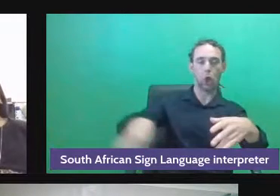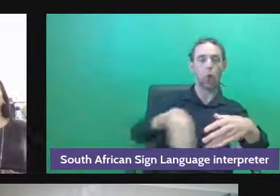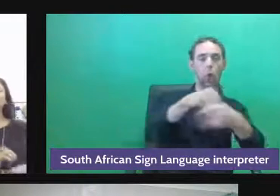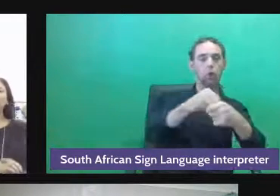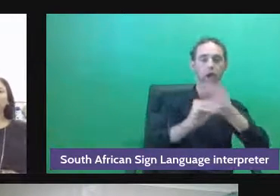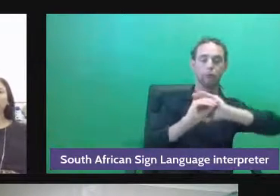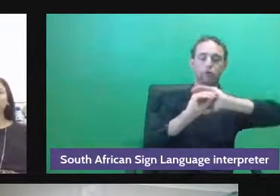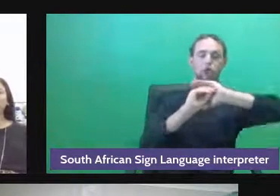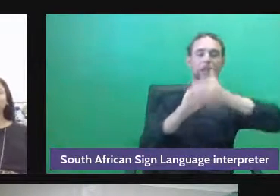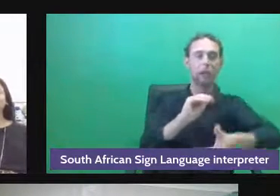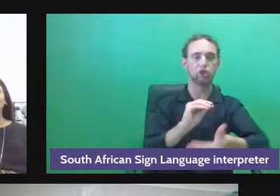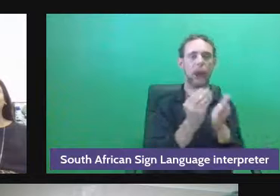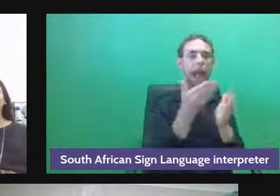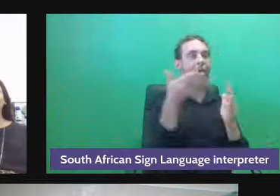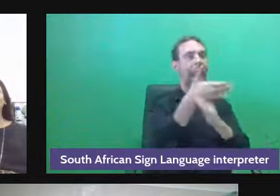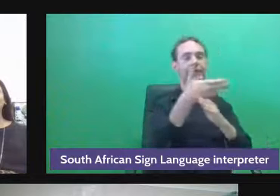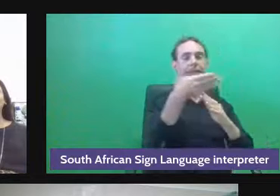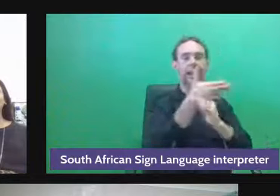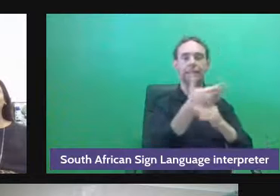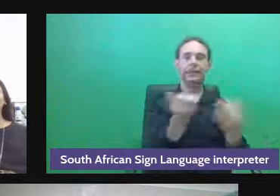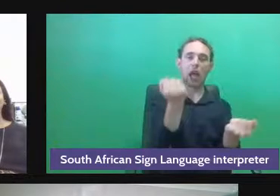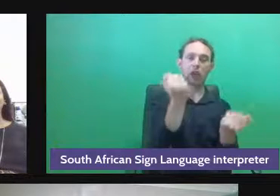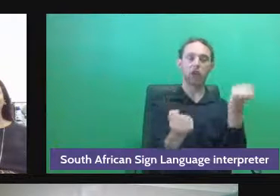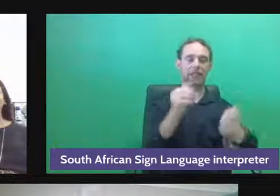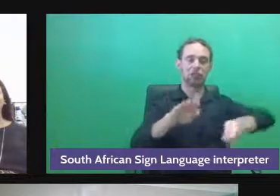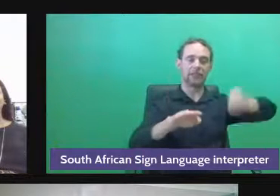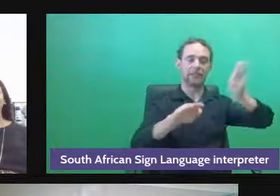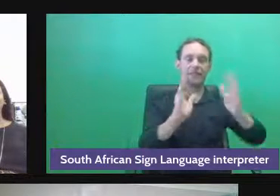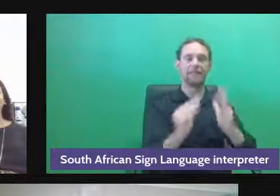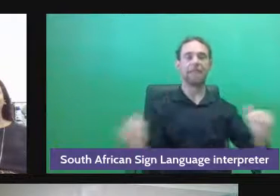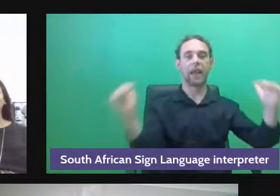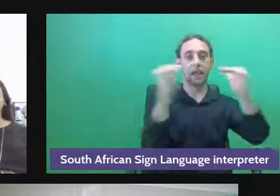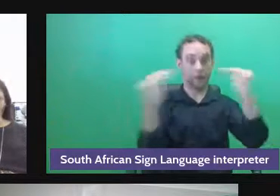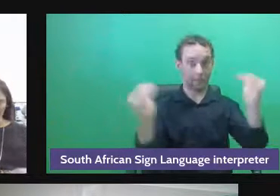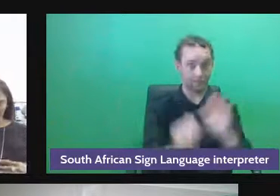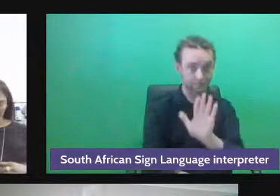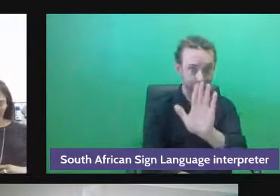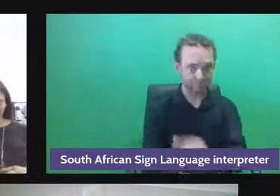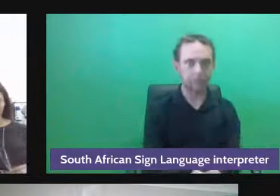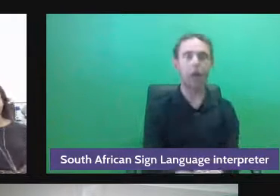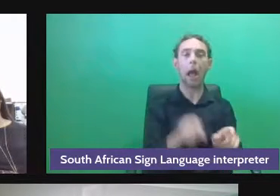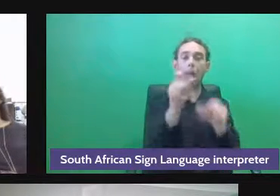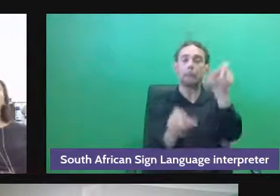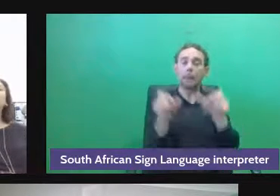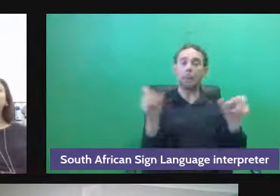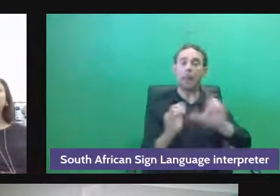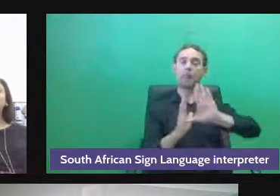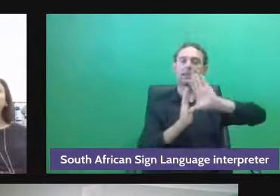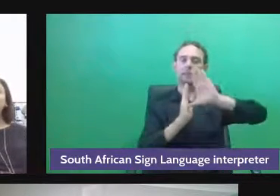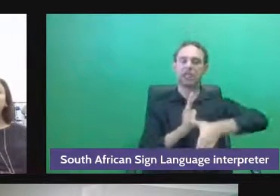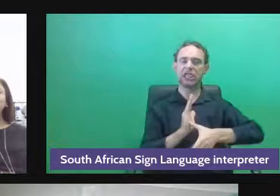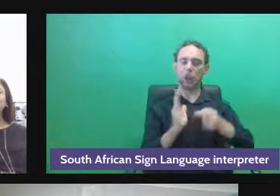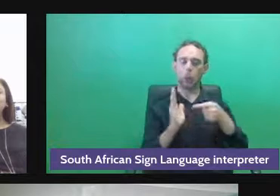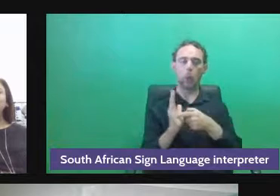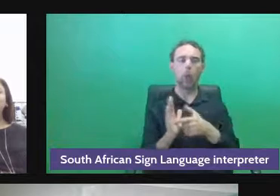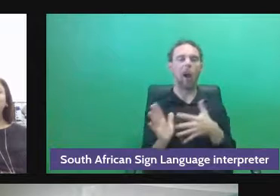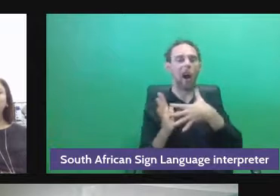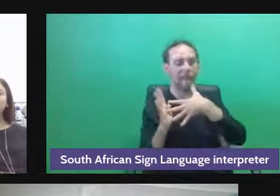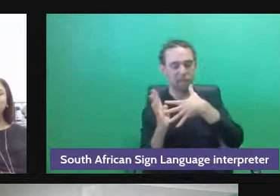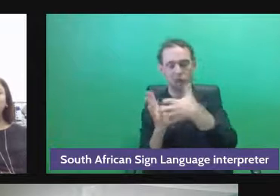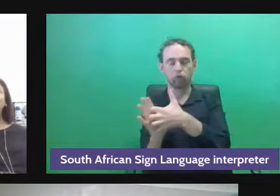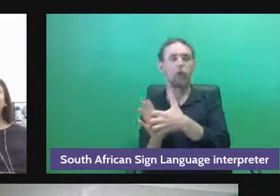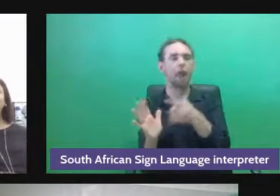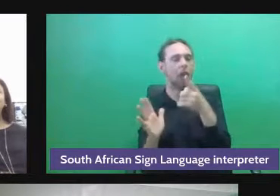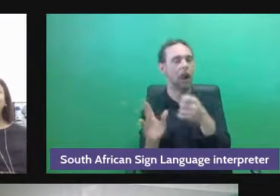justice. So people with disabilities are more likely to be the victims of violence and abuse, and they